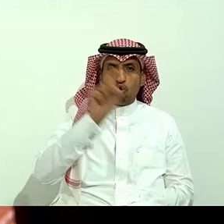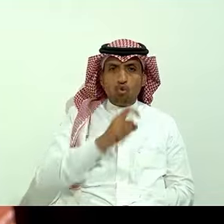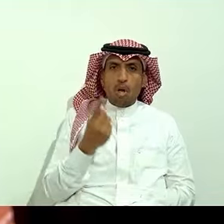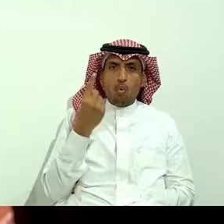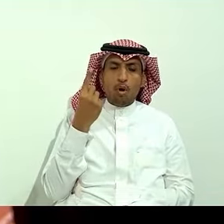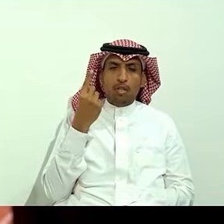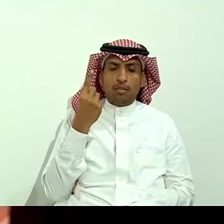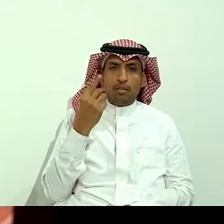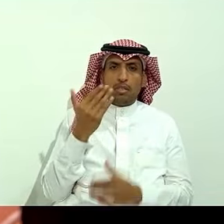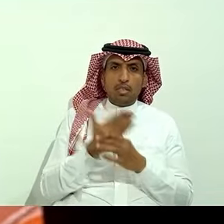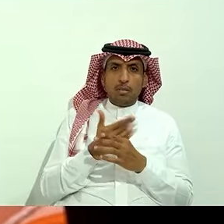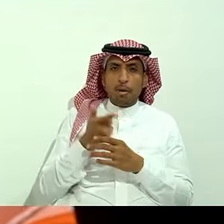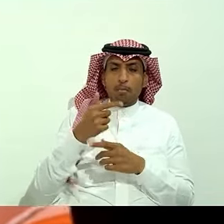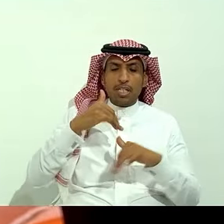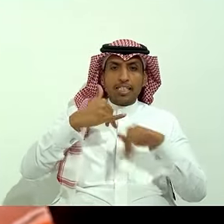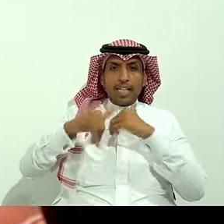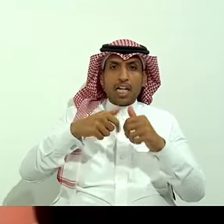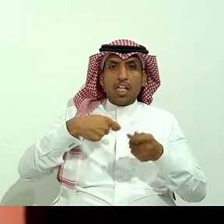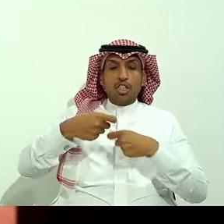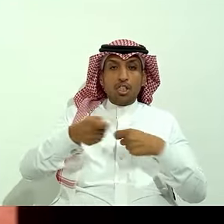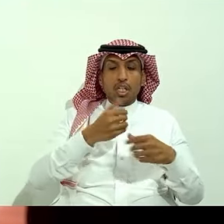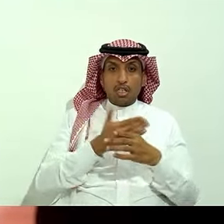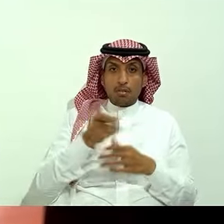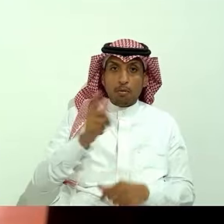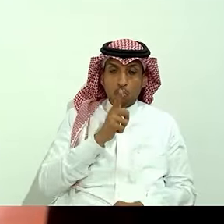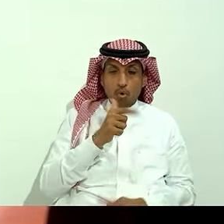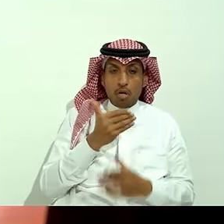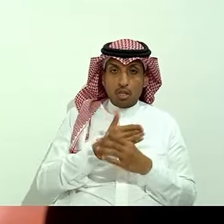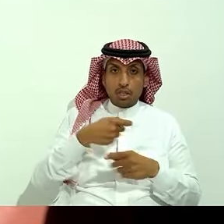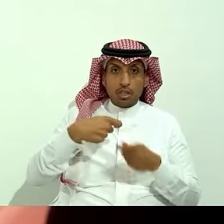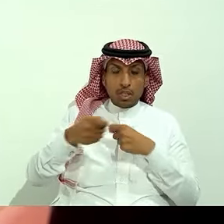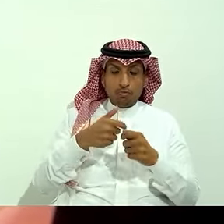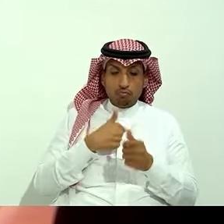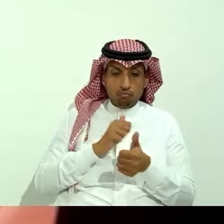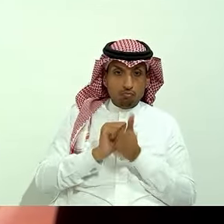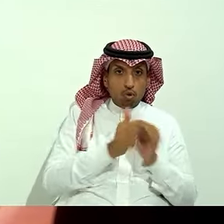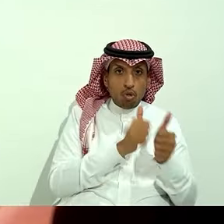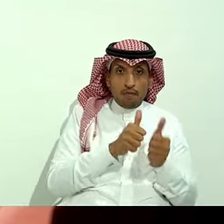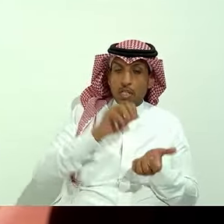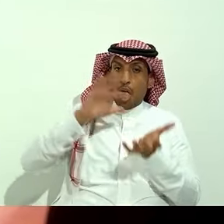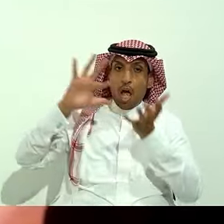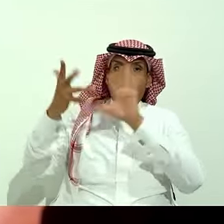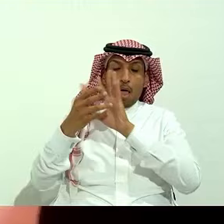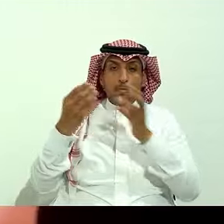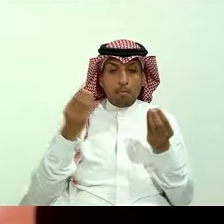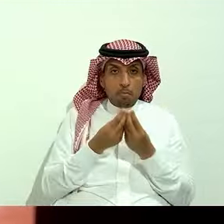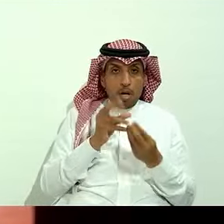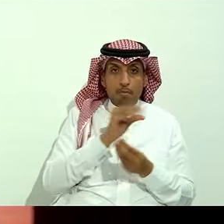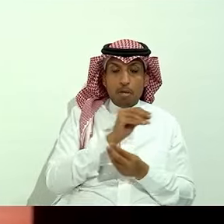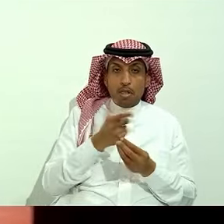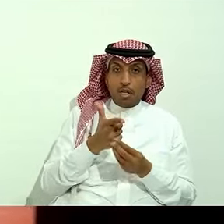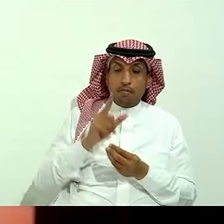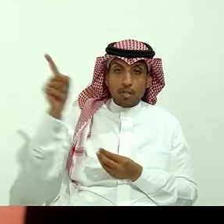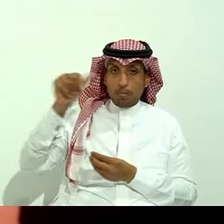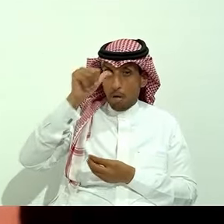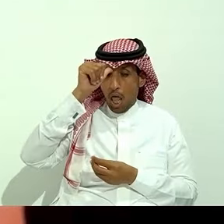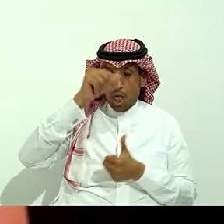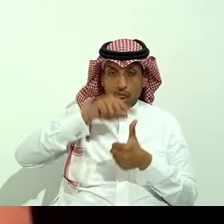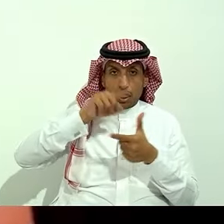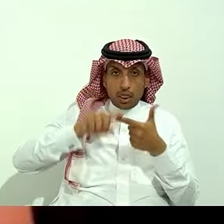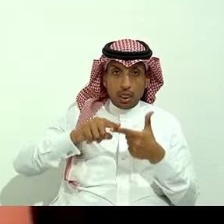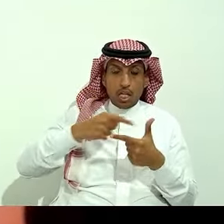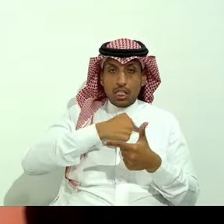about the trade routes, because as you mentioned, the trestles, the composition is quite international. You mentioned like the silk coming from India